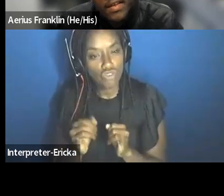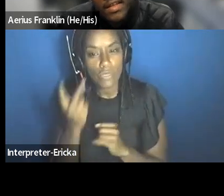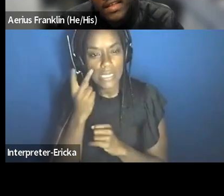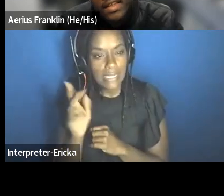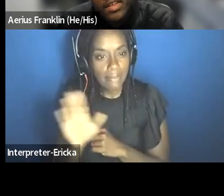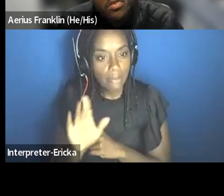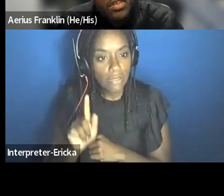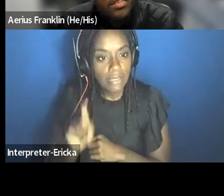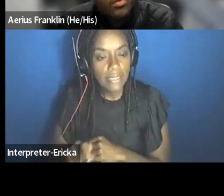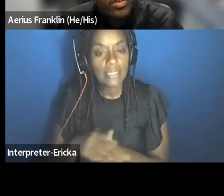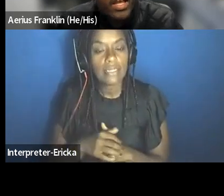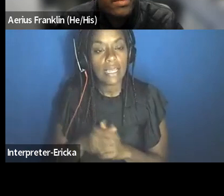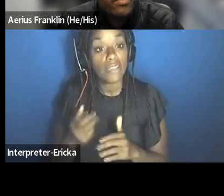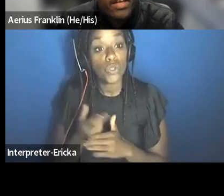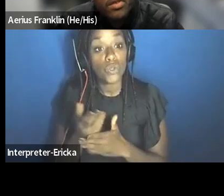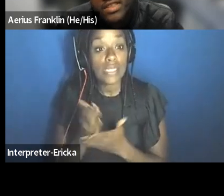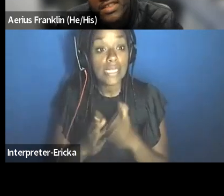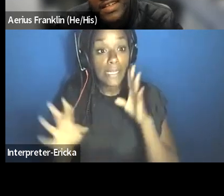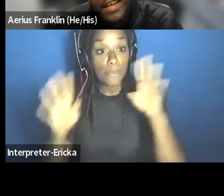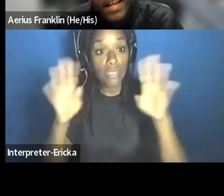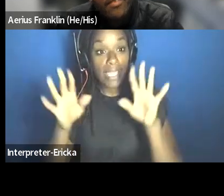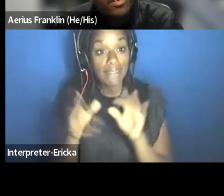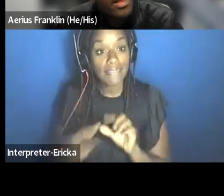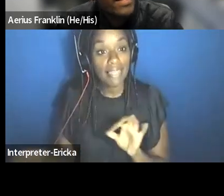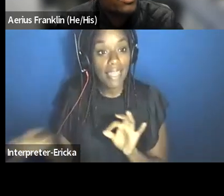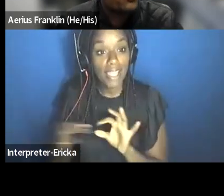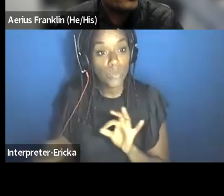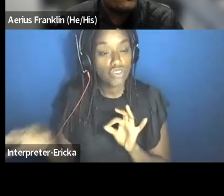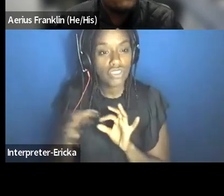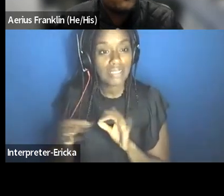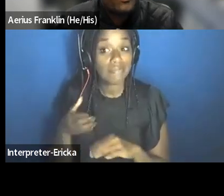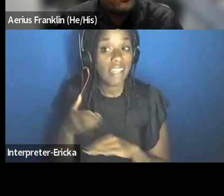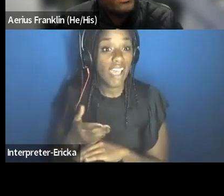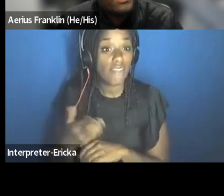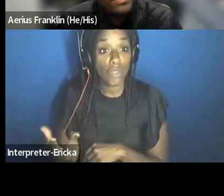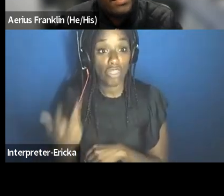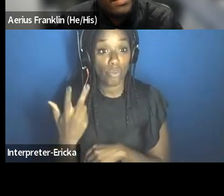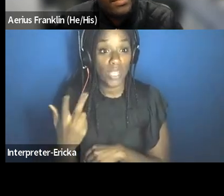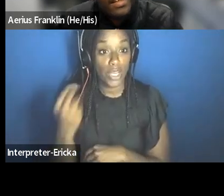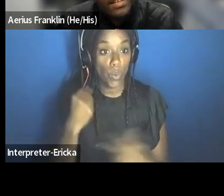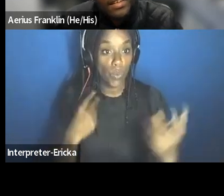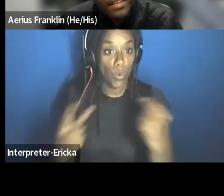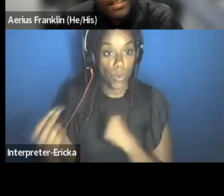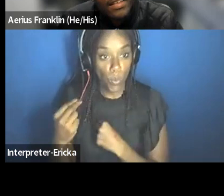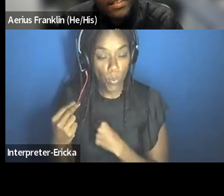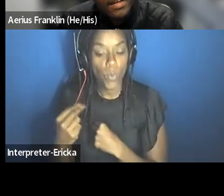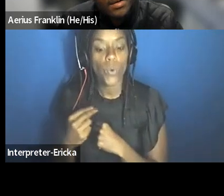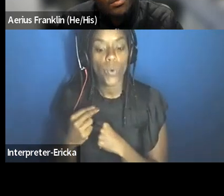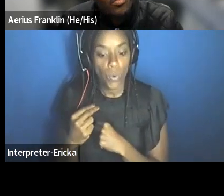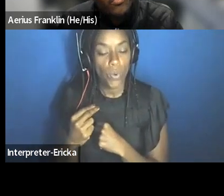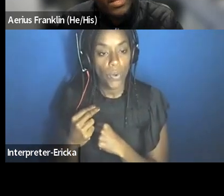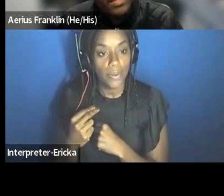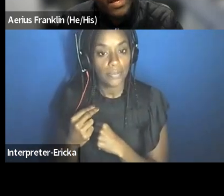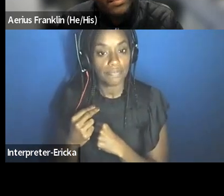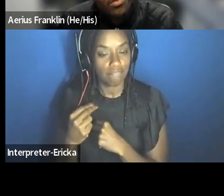needed, and then using some creative language, and after like 3 no's from the ED,